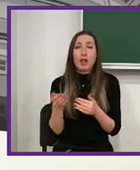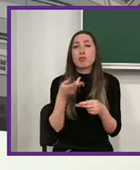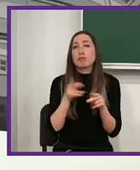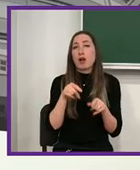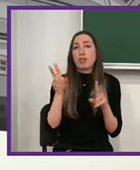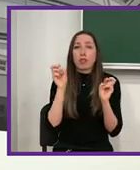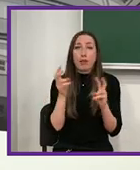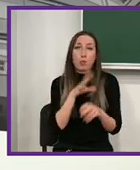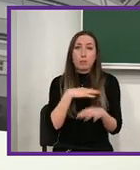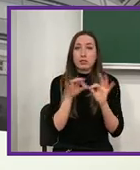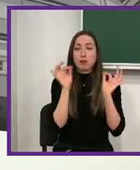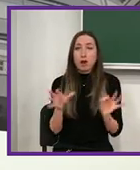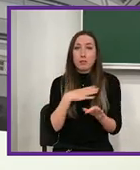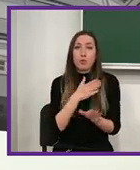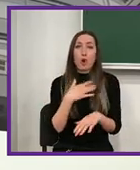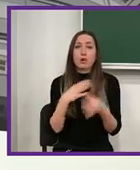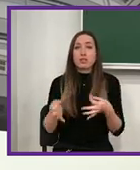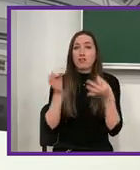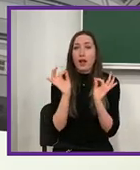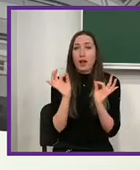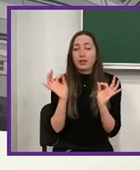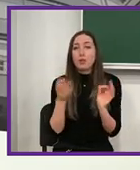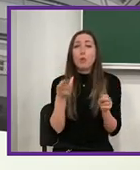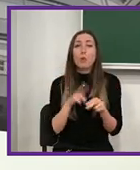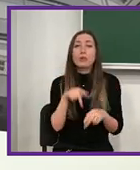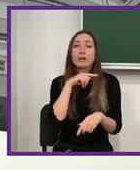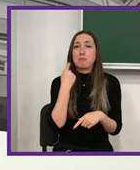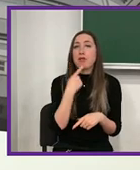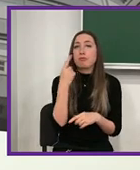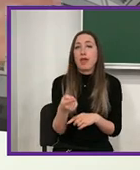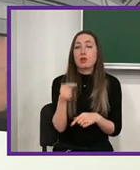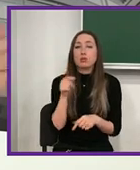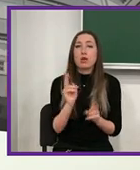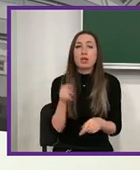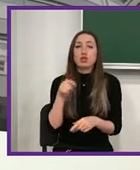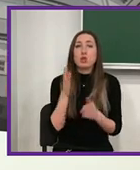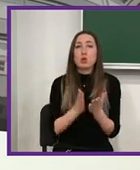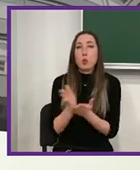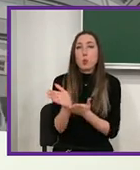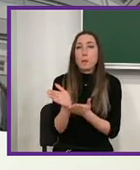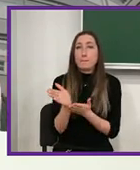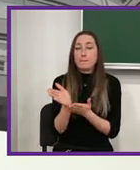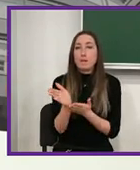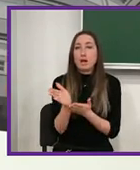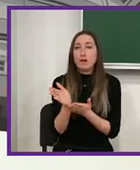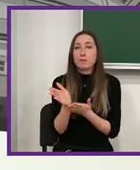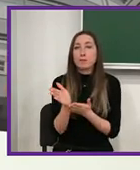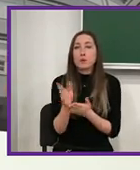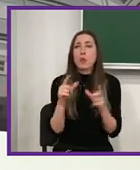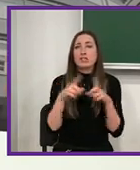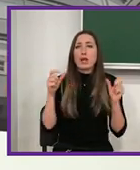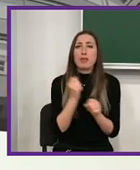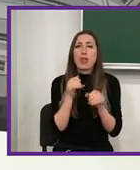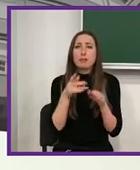this tells me is that the field of business and human rights has been going through a development from an early stage of a lot